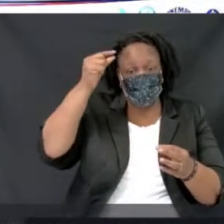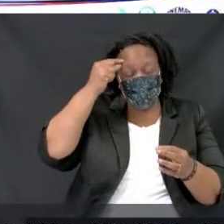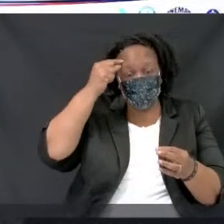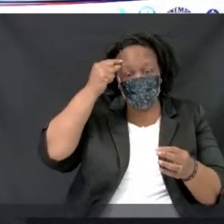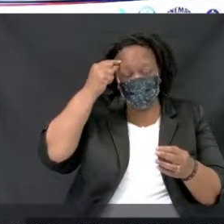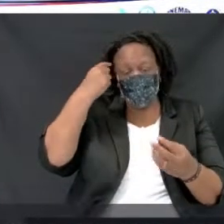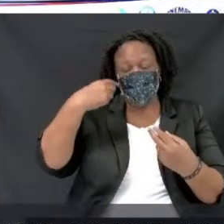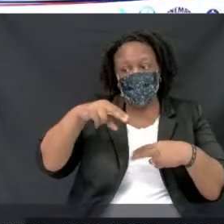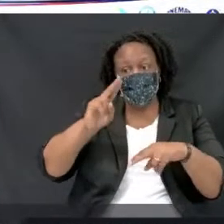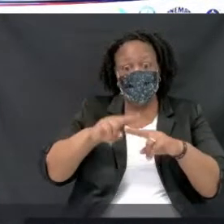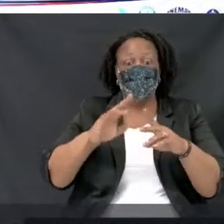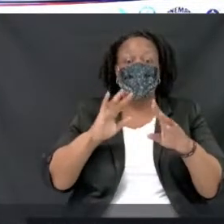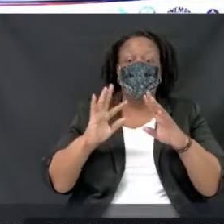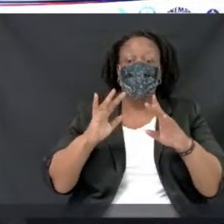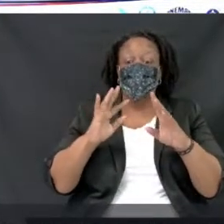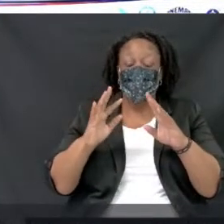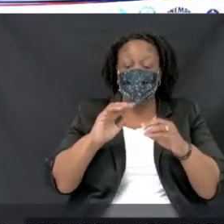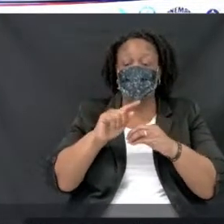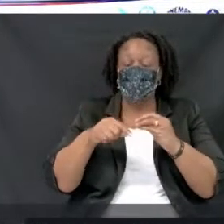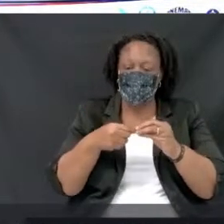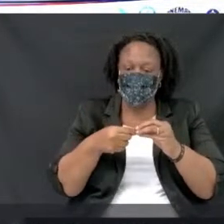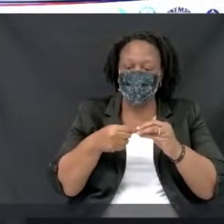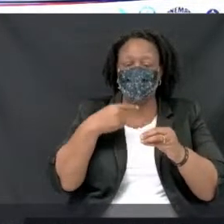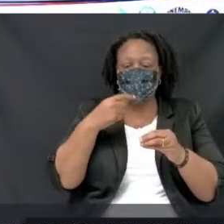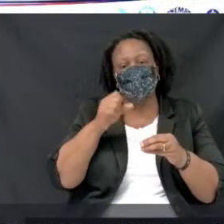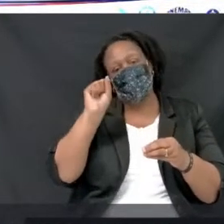implemented in a very short time.